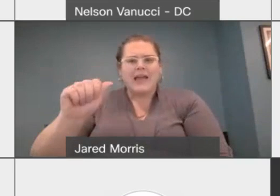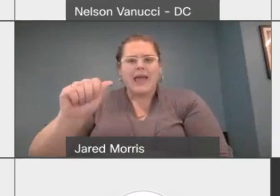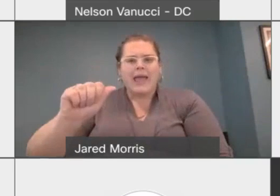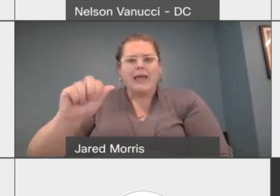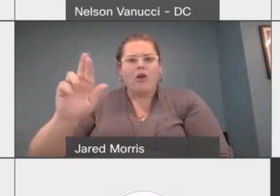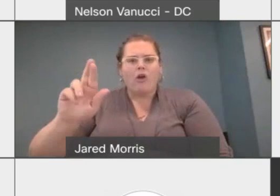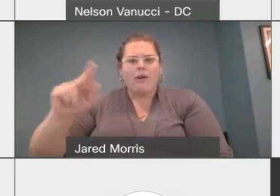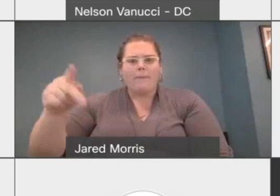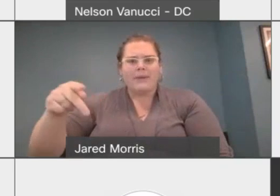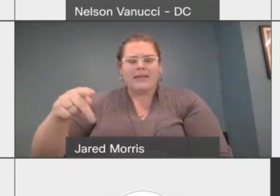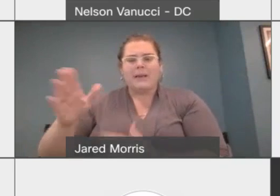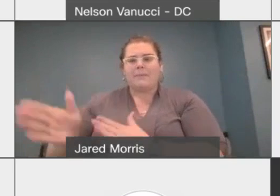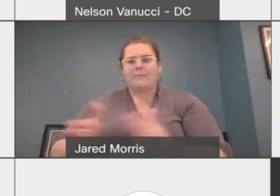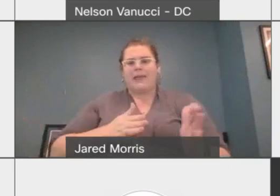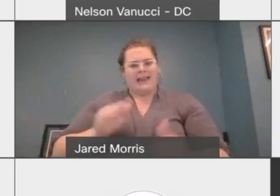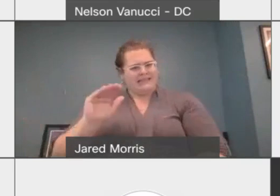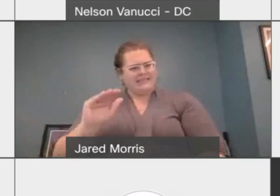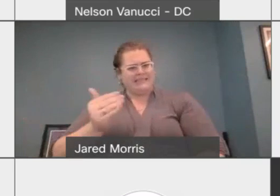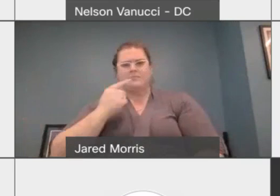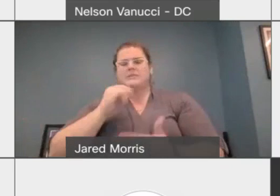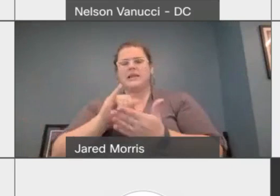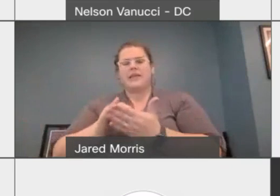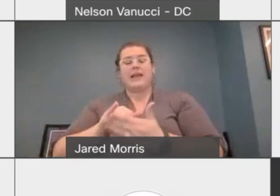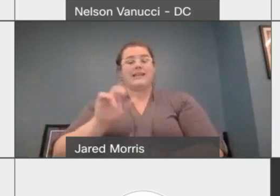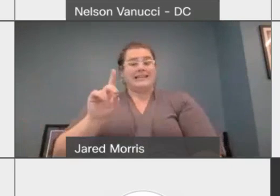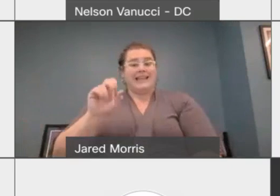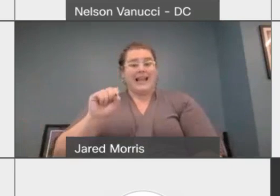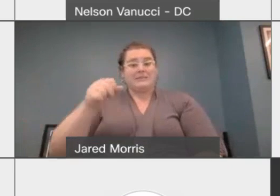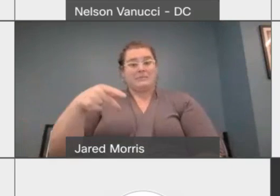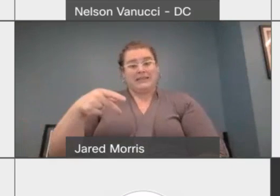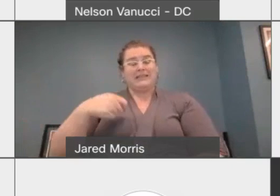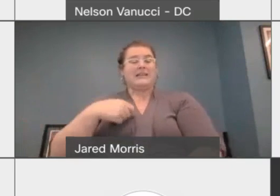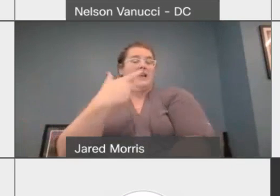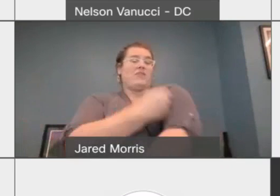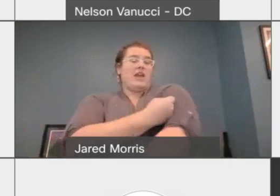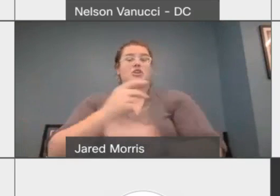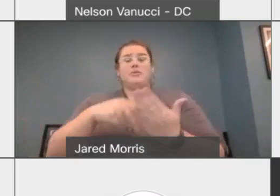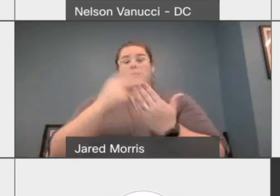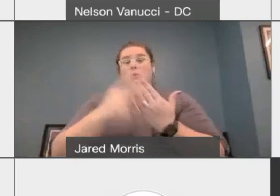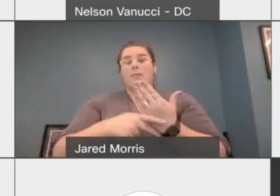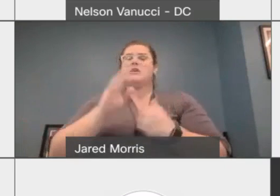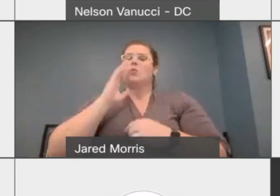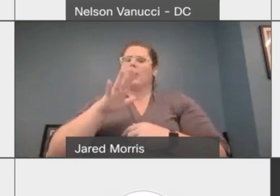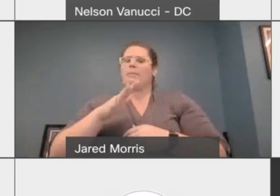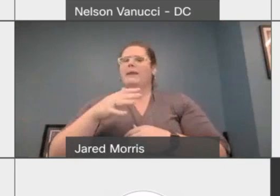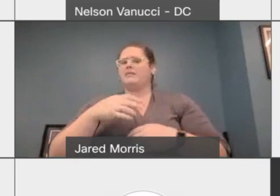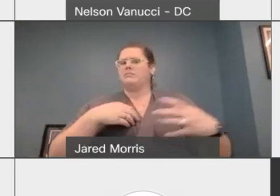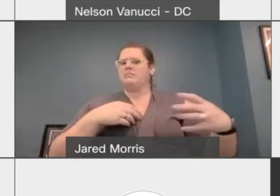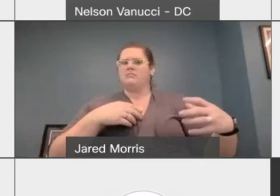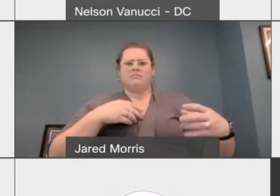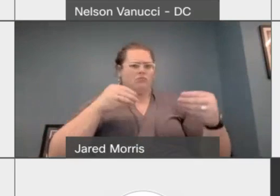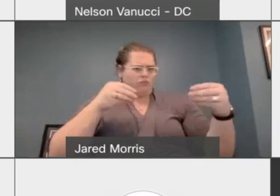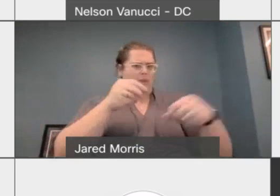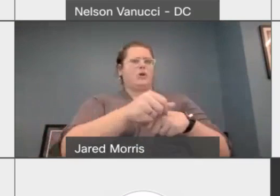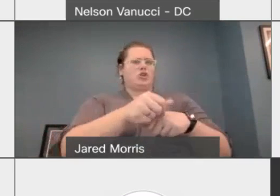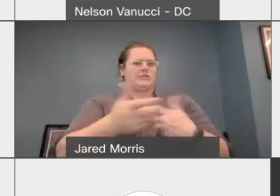be reimbursements for DSP VAX programs at providers. What will be the approval